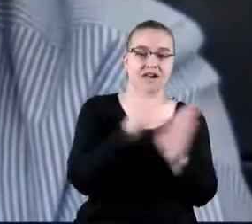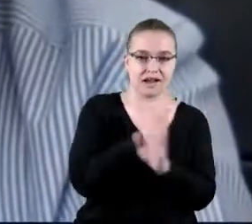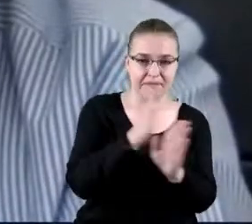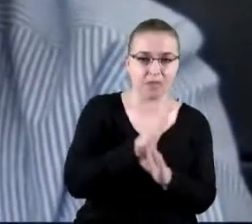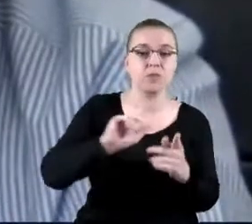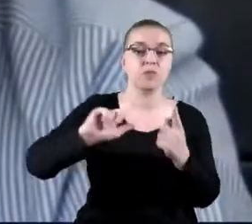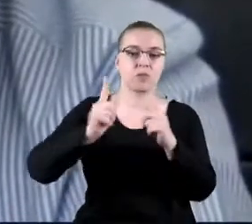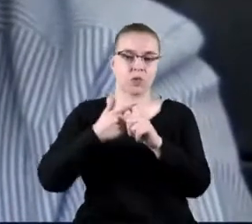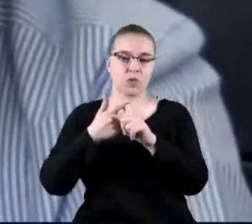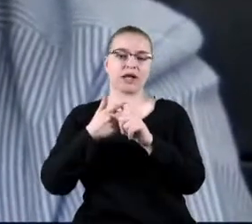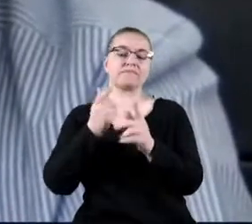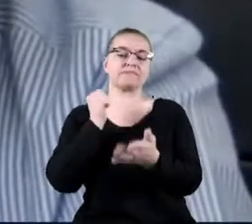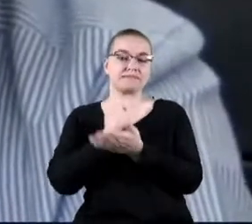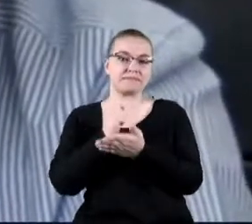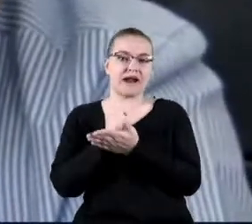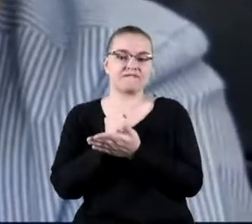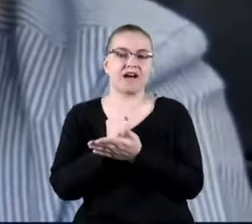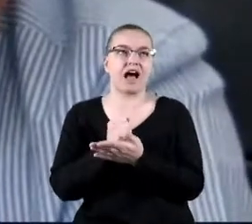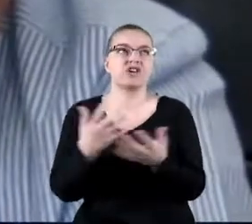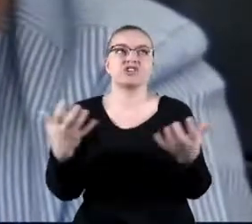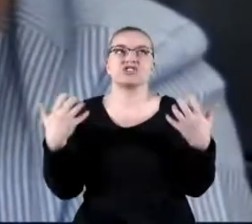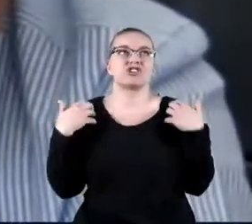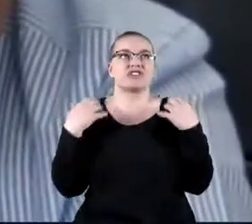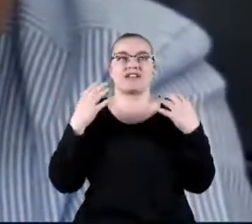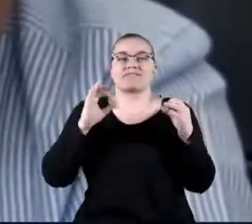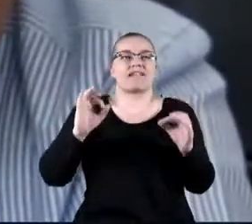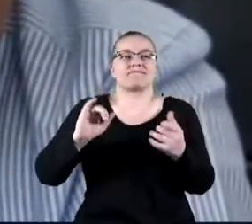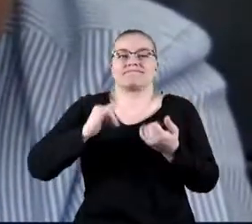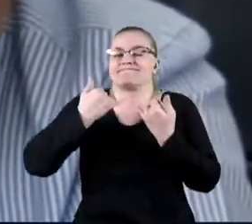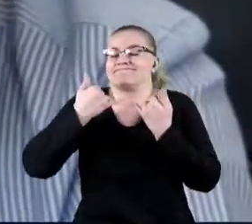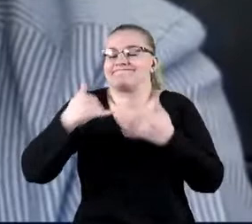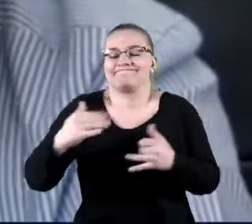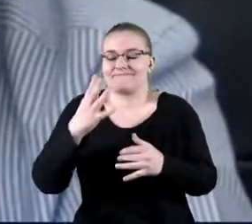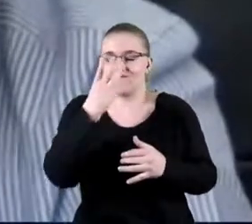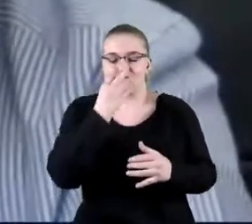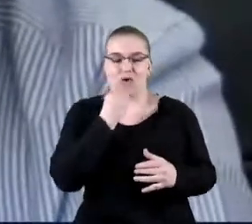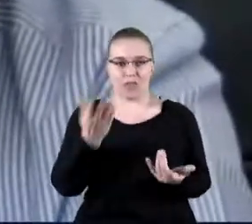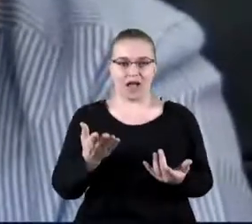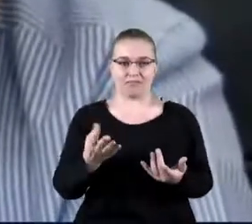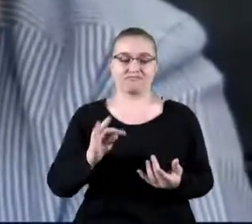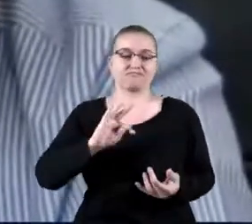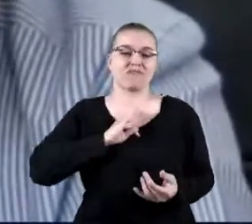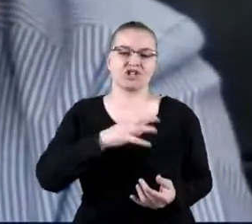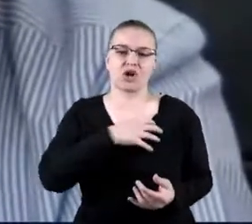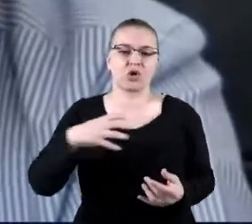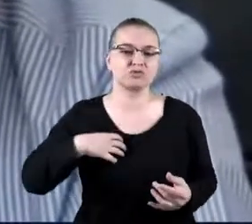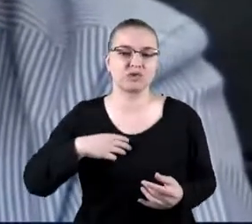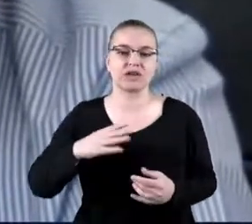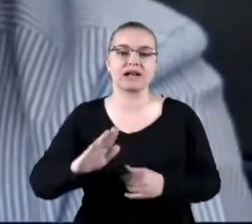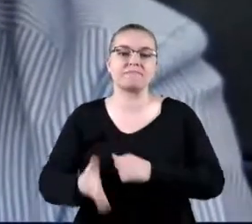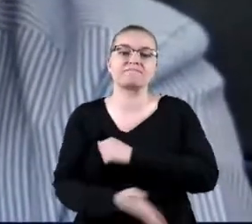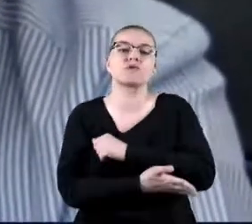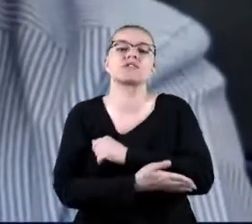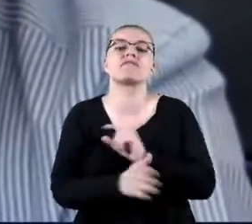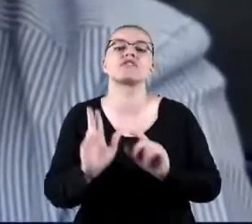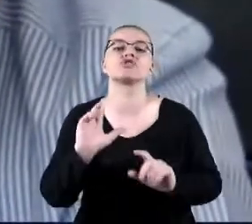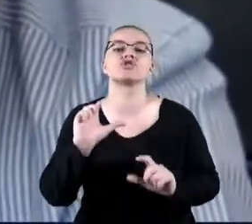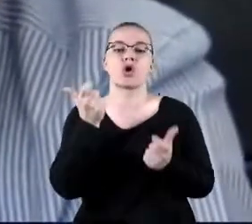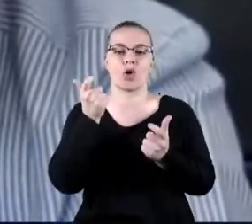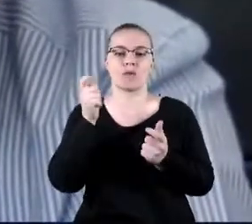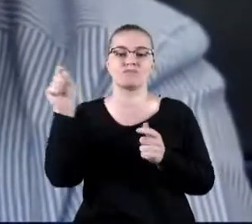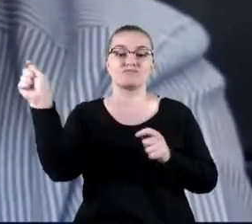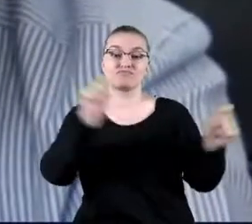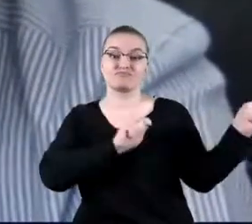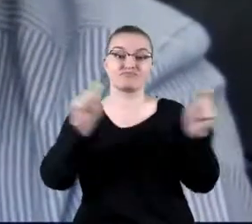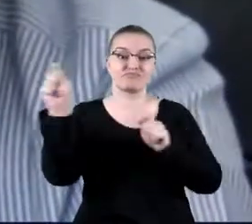changing, not just from a climate change point of view, but also lifestyle. We have based our economies